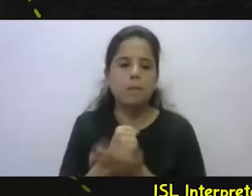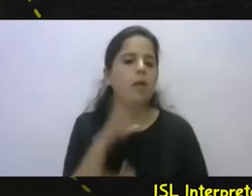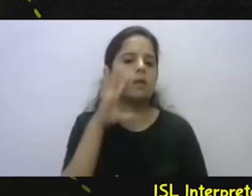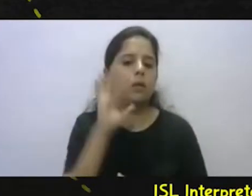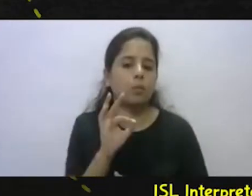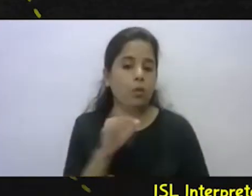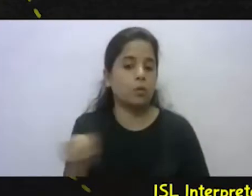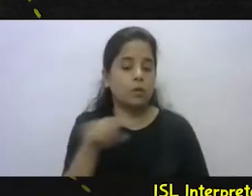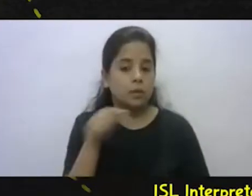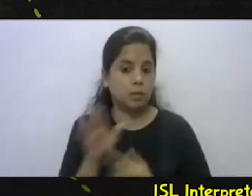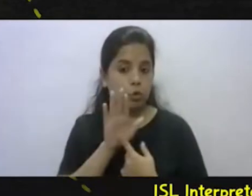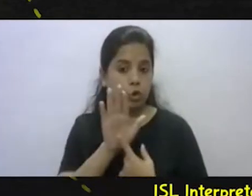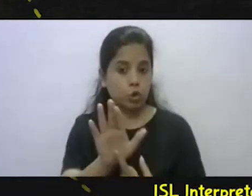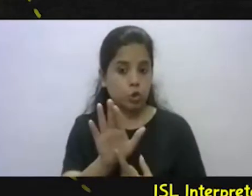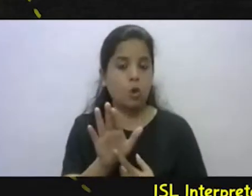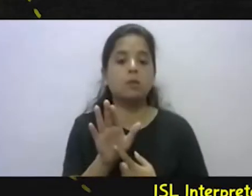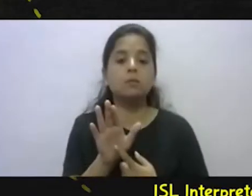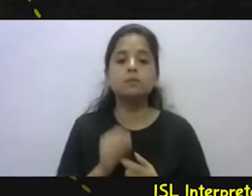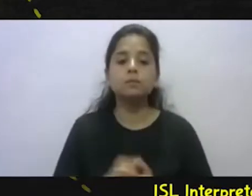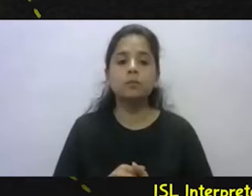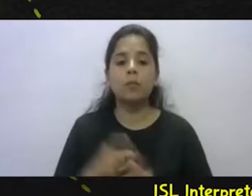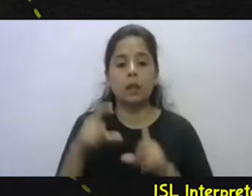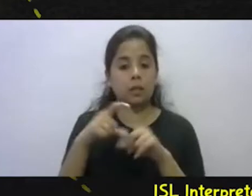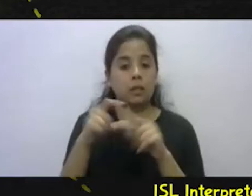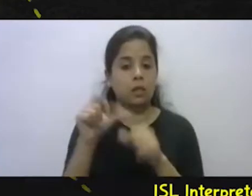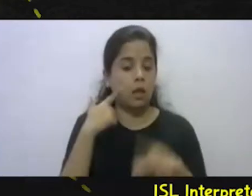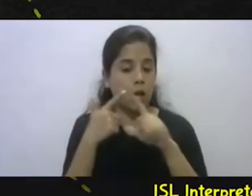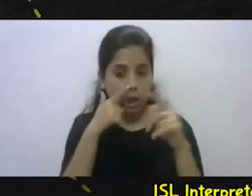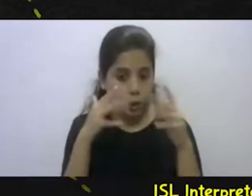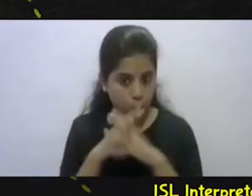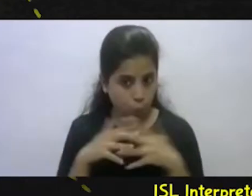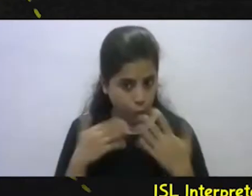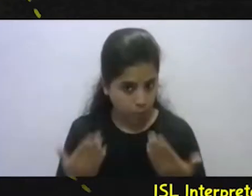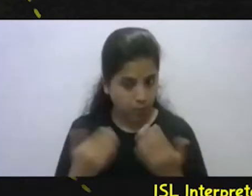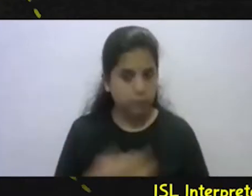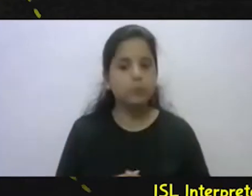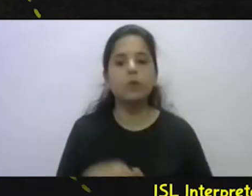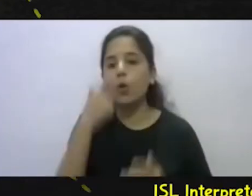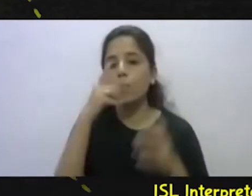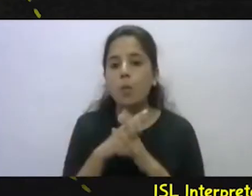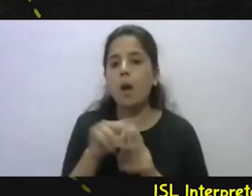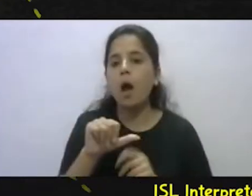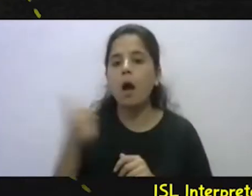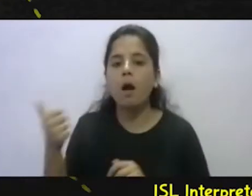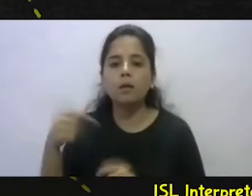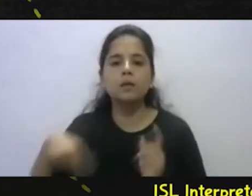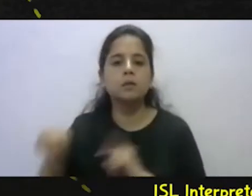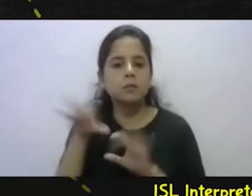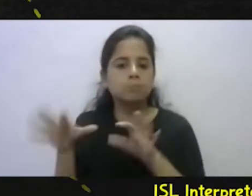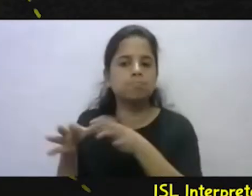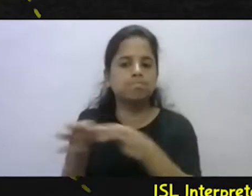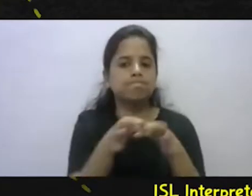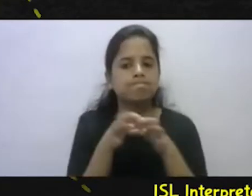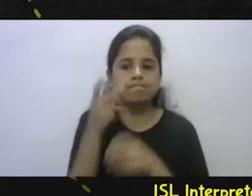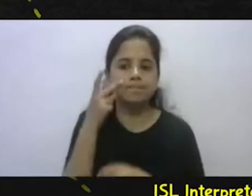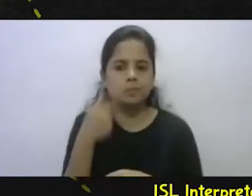it comes to representation of Dalit women and women of other marginalized identities. I